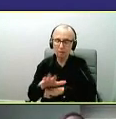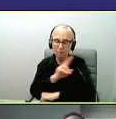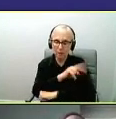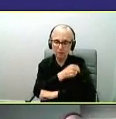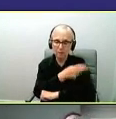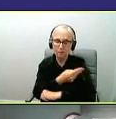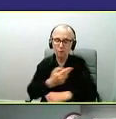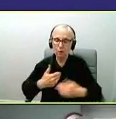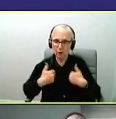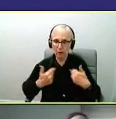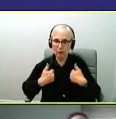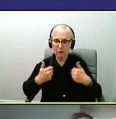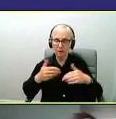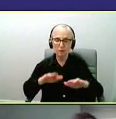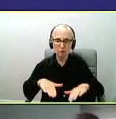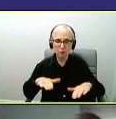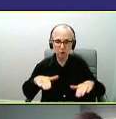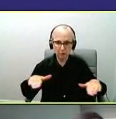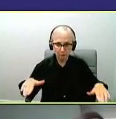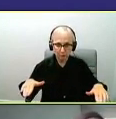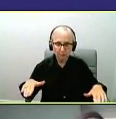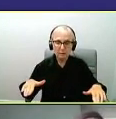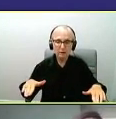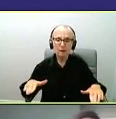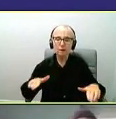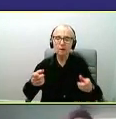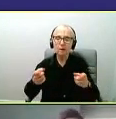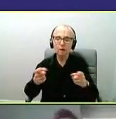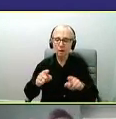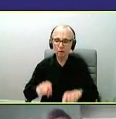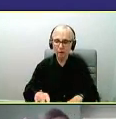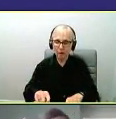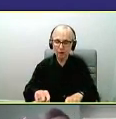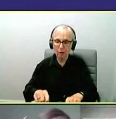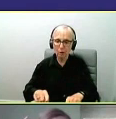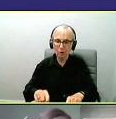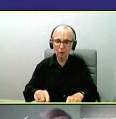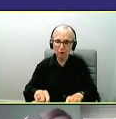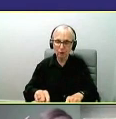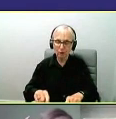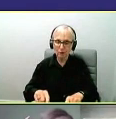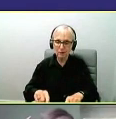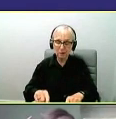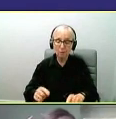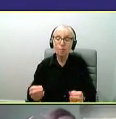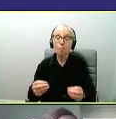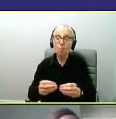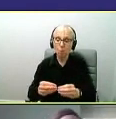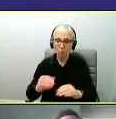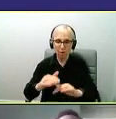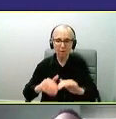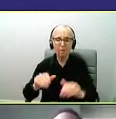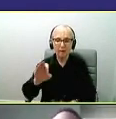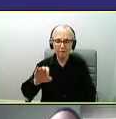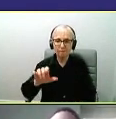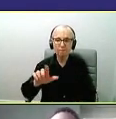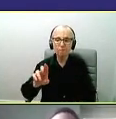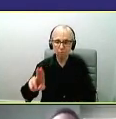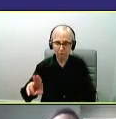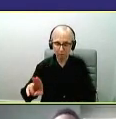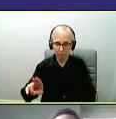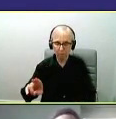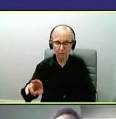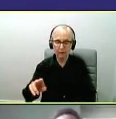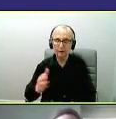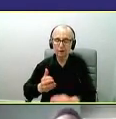children is what you would say occurs for flu in young children. Children in Colorado and across